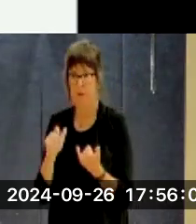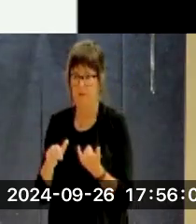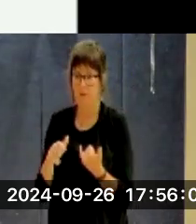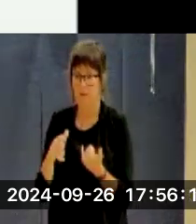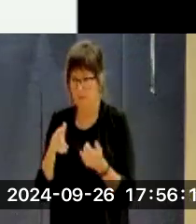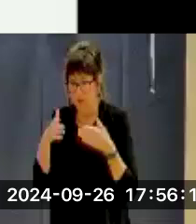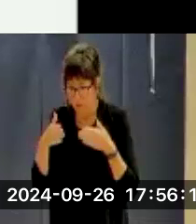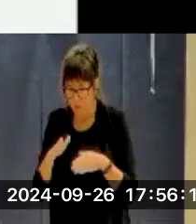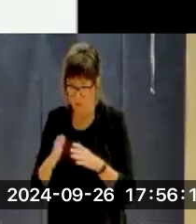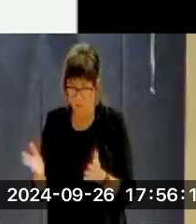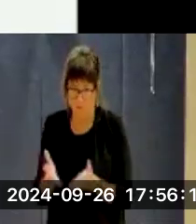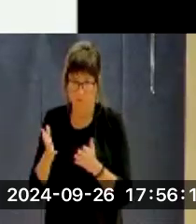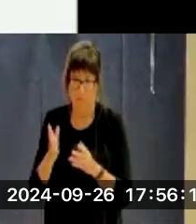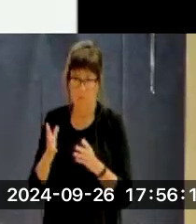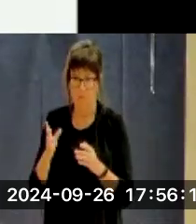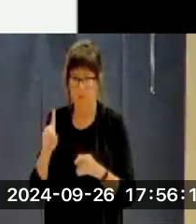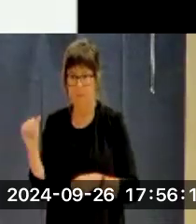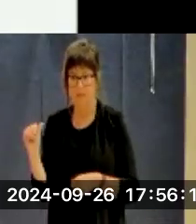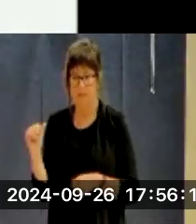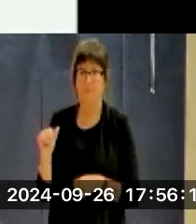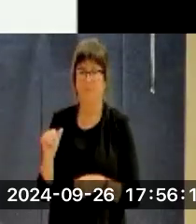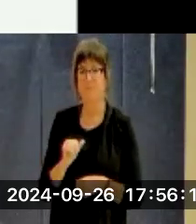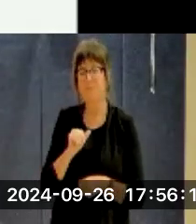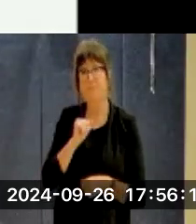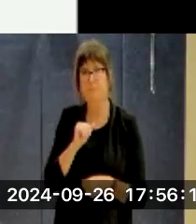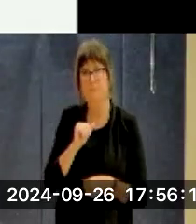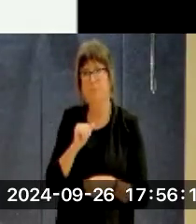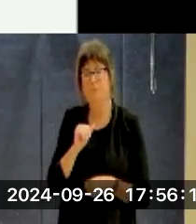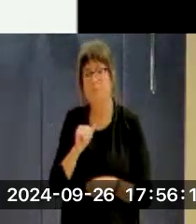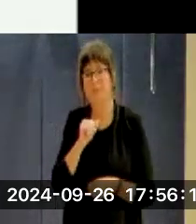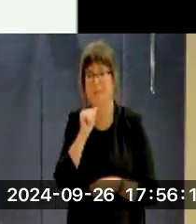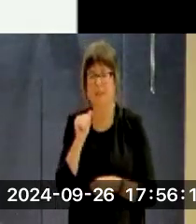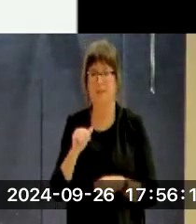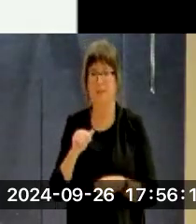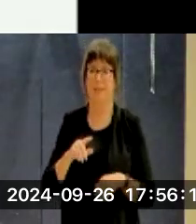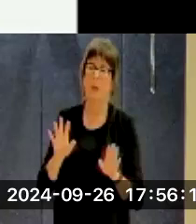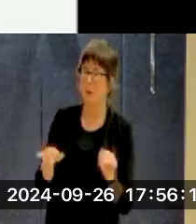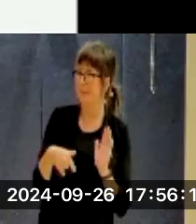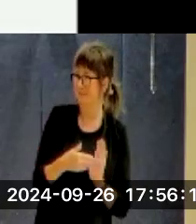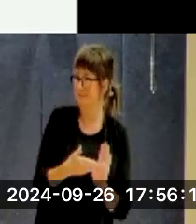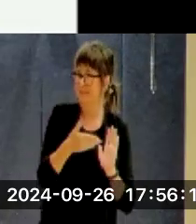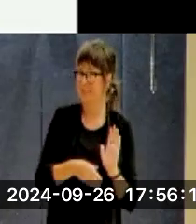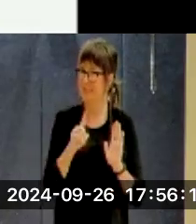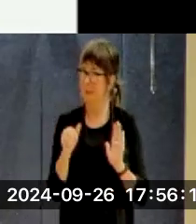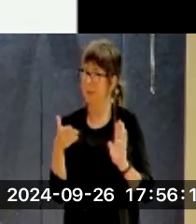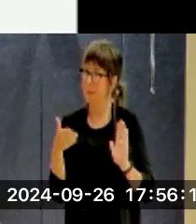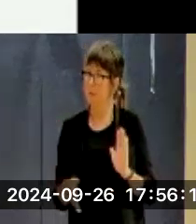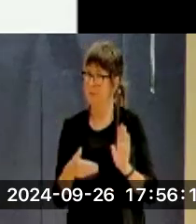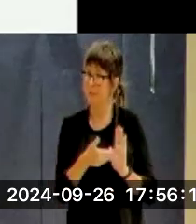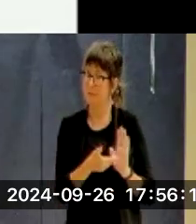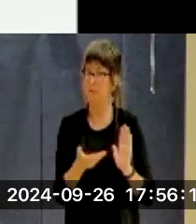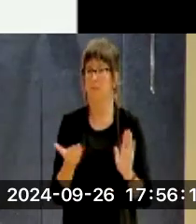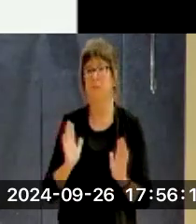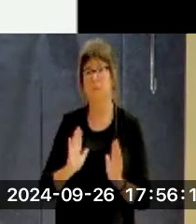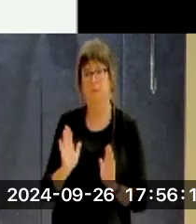becomes super difficult, but it's also not kind of tokenizing disability either. But where it's just part of